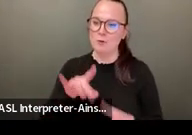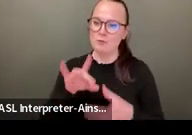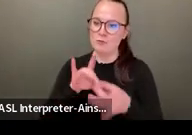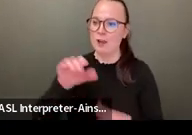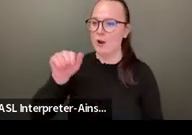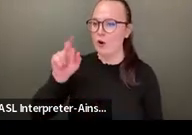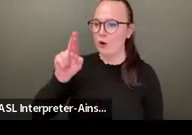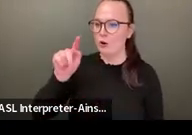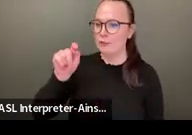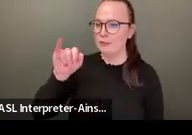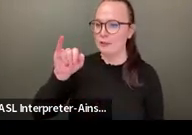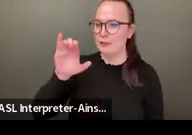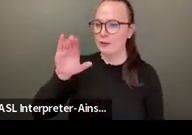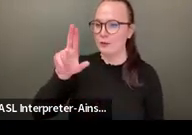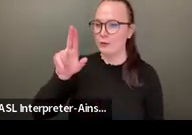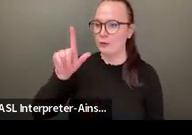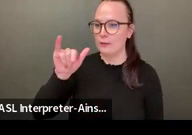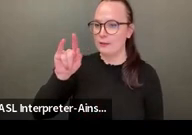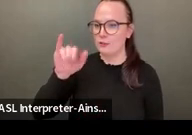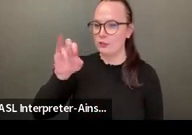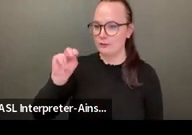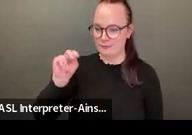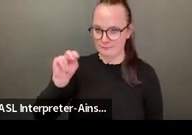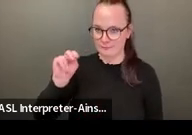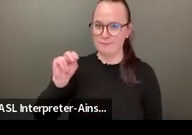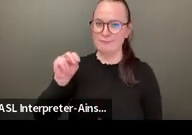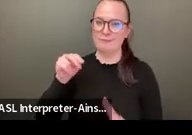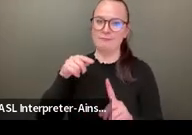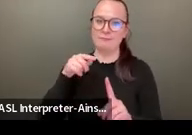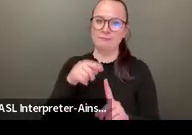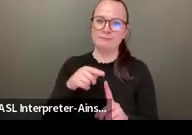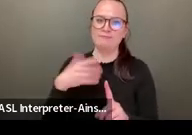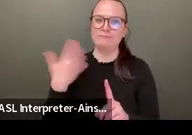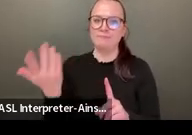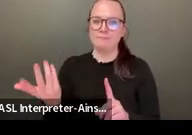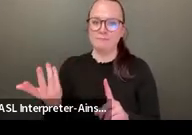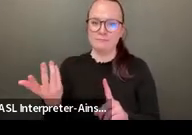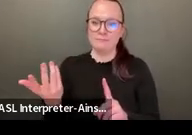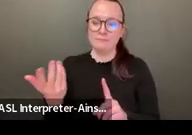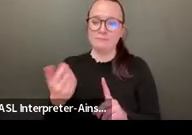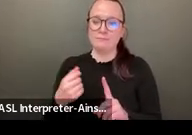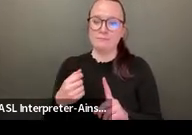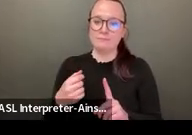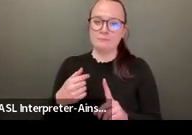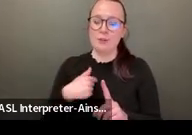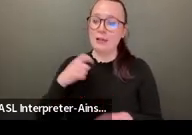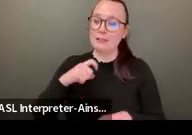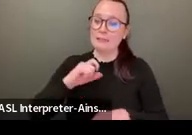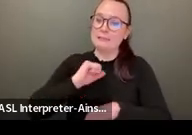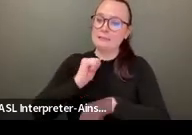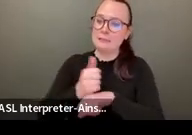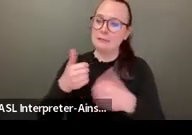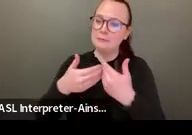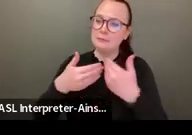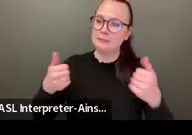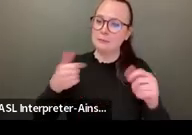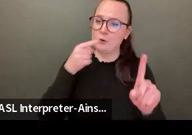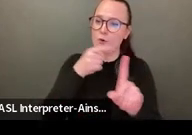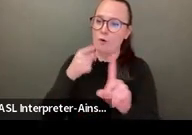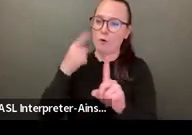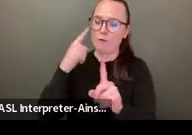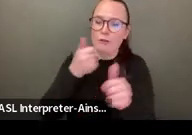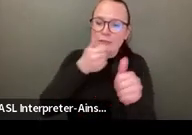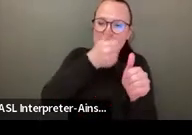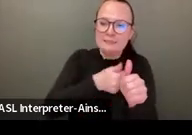it. Do I have to have a separate goal for each sound that